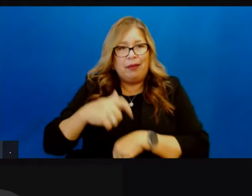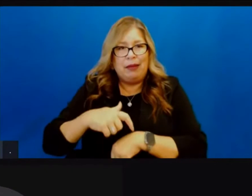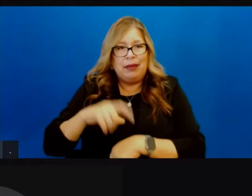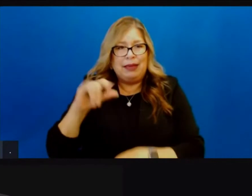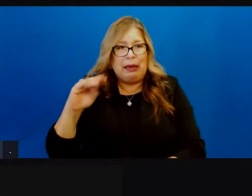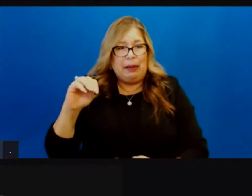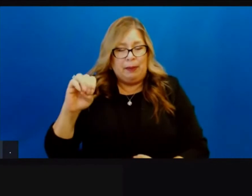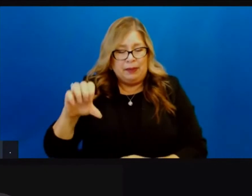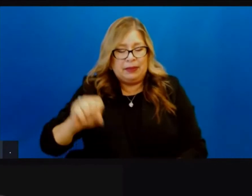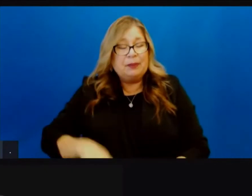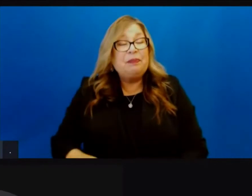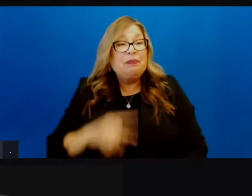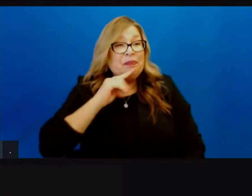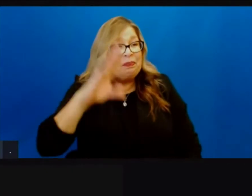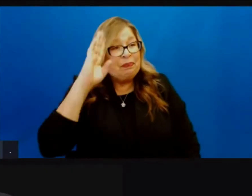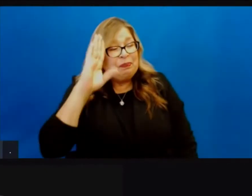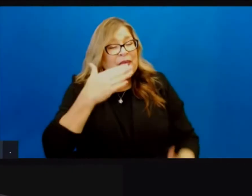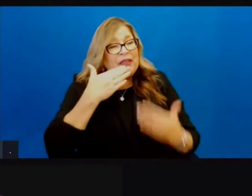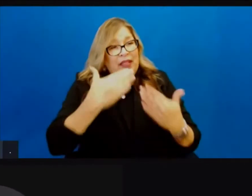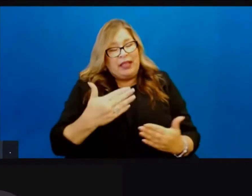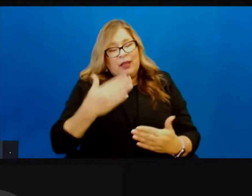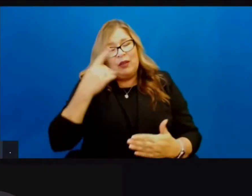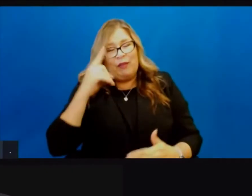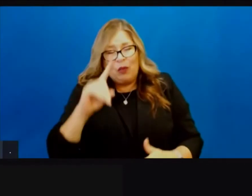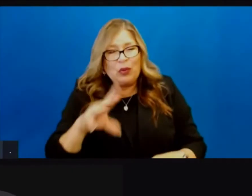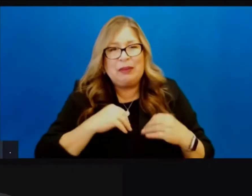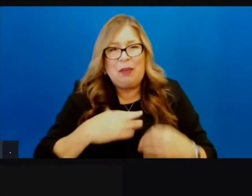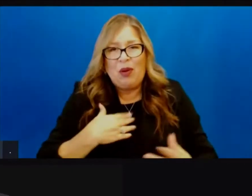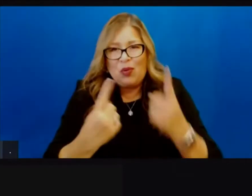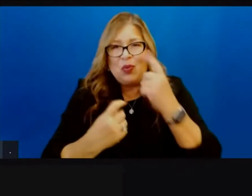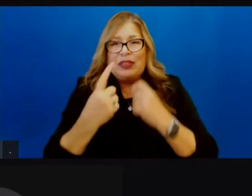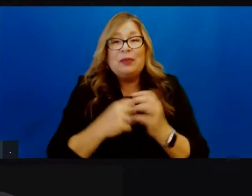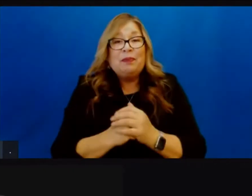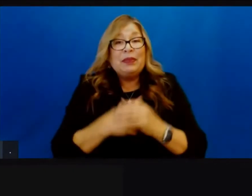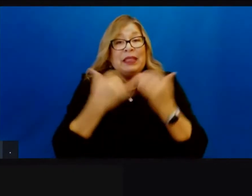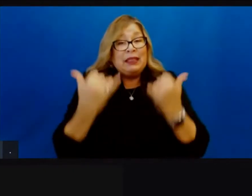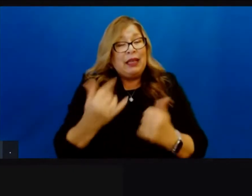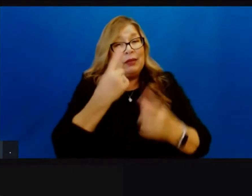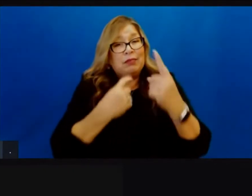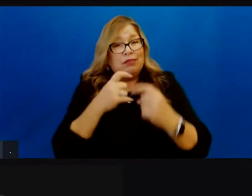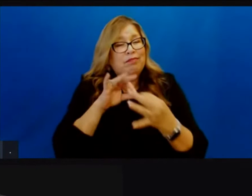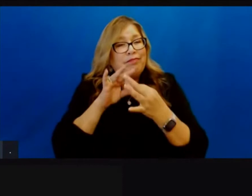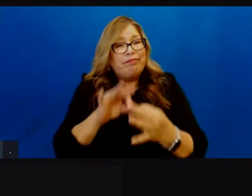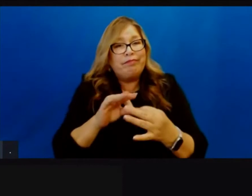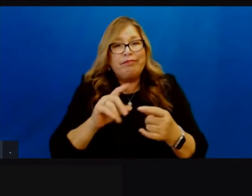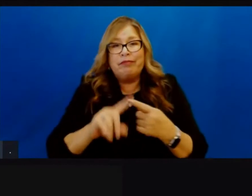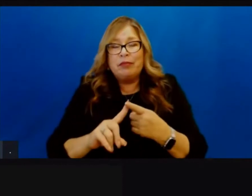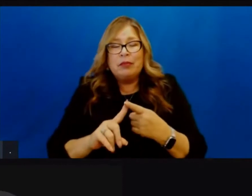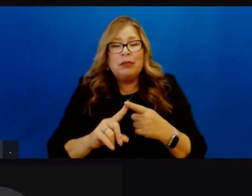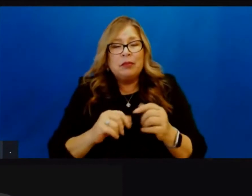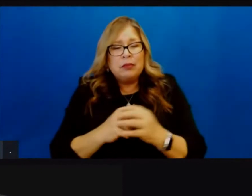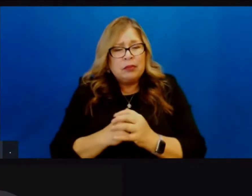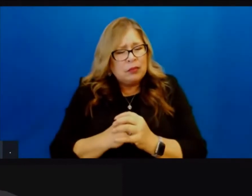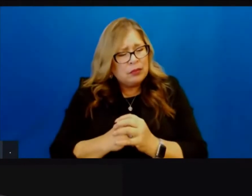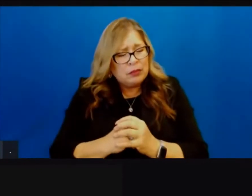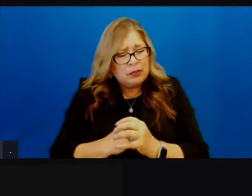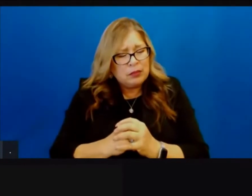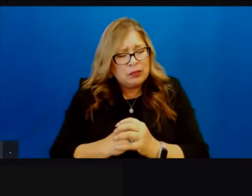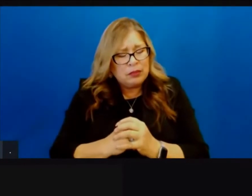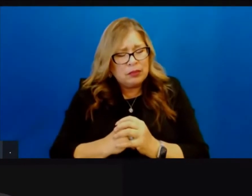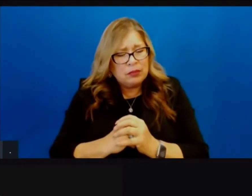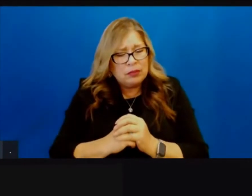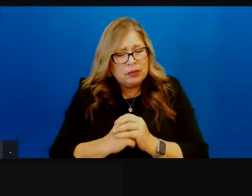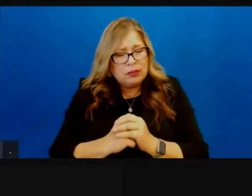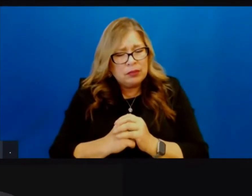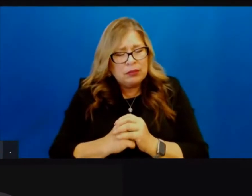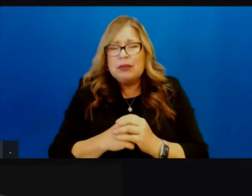Hi, Dr. Daly. Thanks so much for taking our questions. Really appreciate it. Our question today on the timing of the loosening of K-12 rules, how you'd react if things